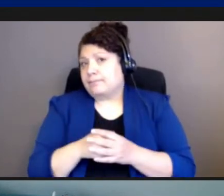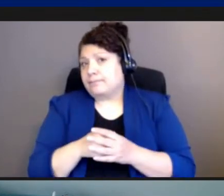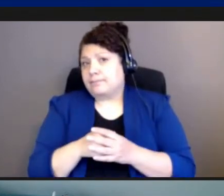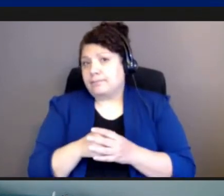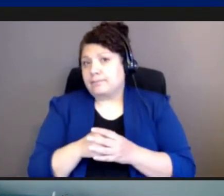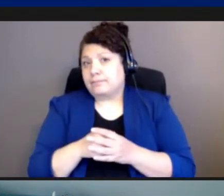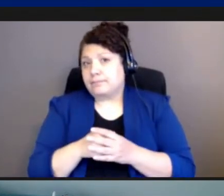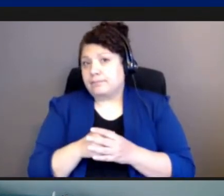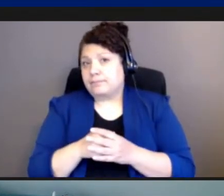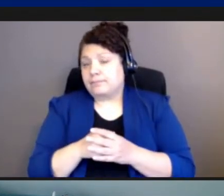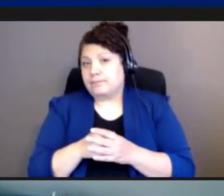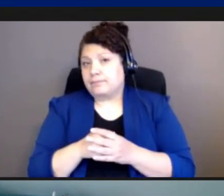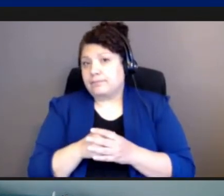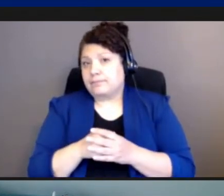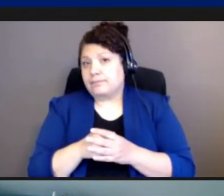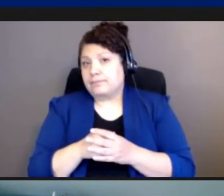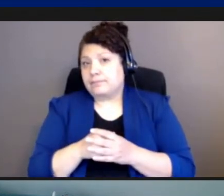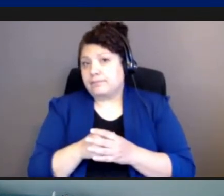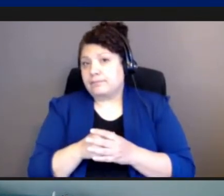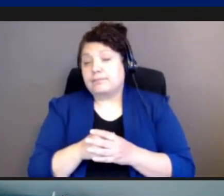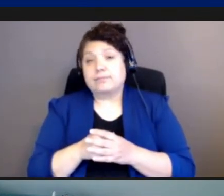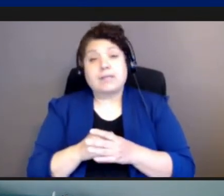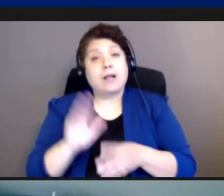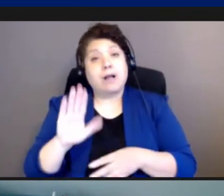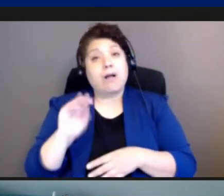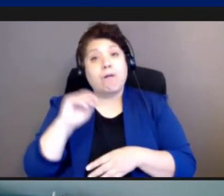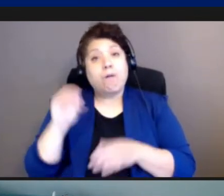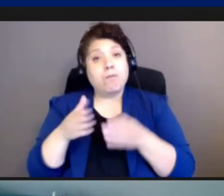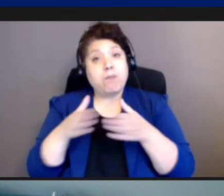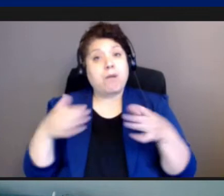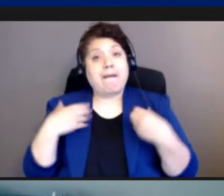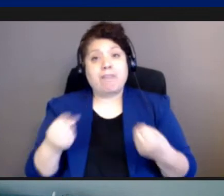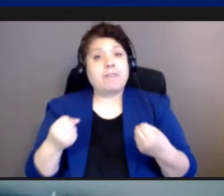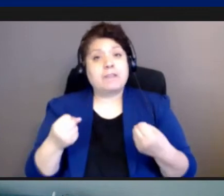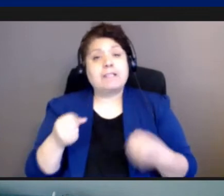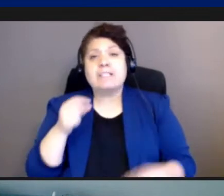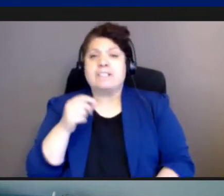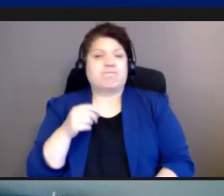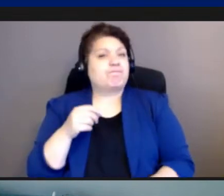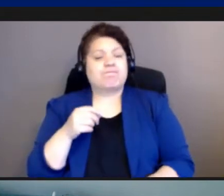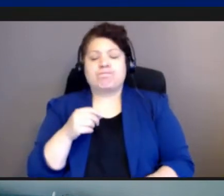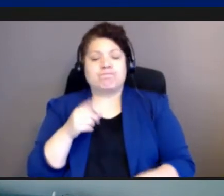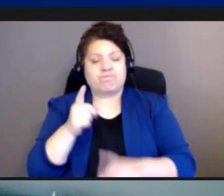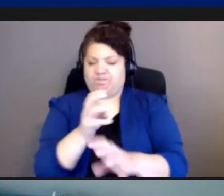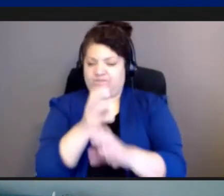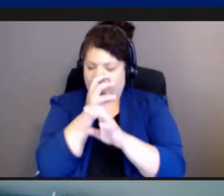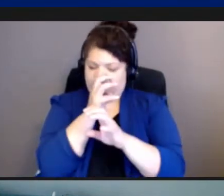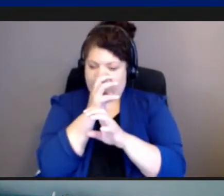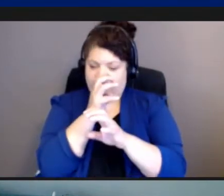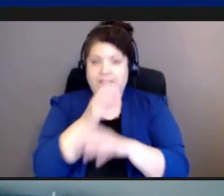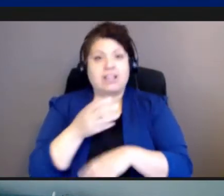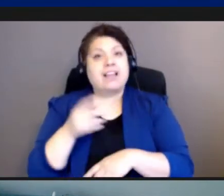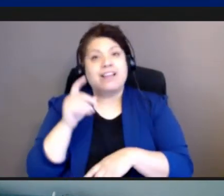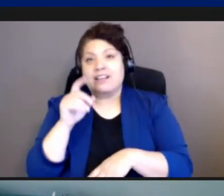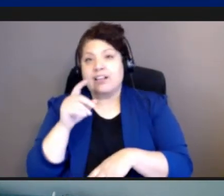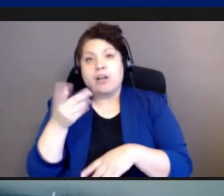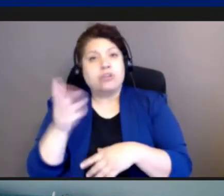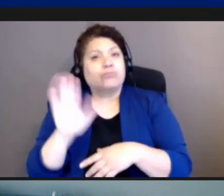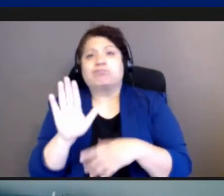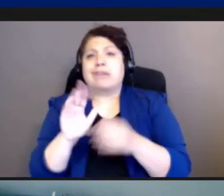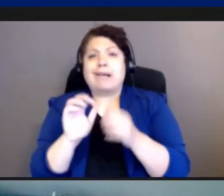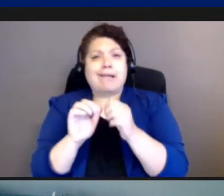make OPH decide, well, we need more severe measures to control this pandemic. So,